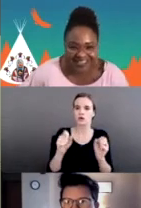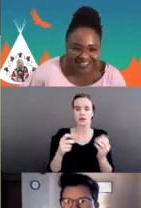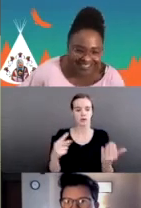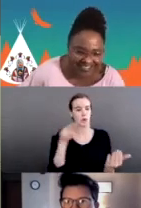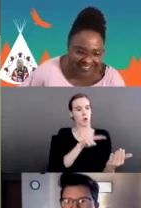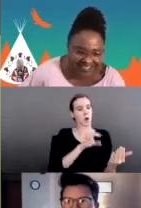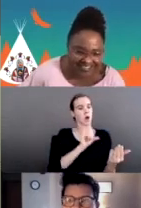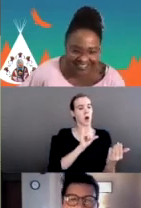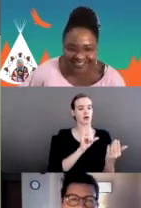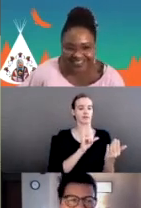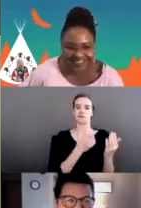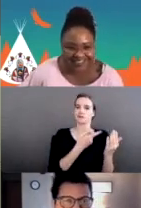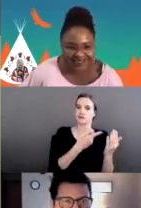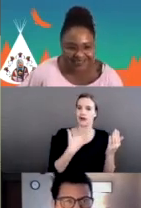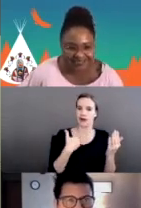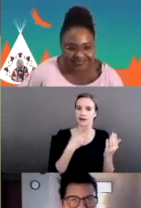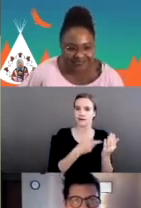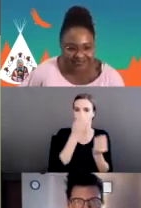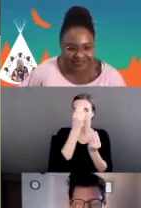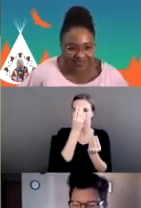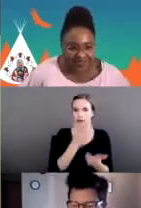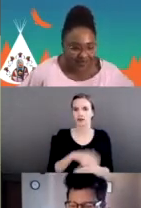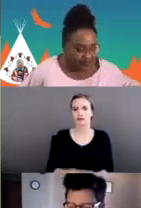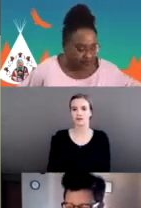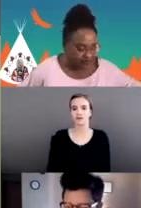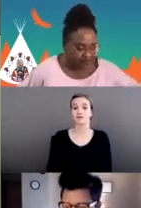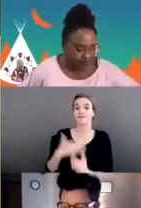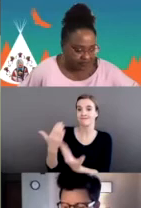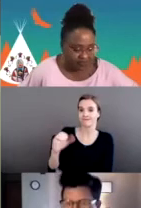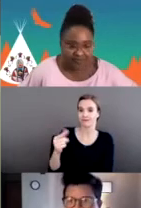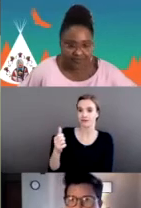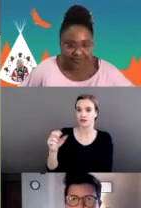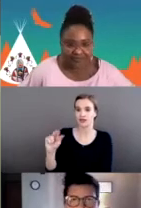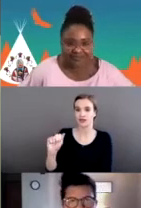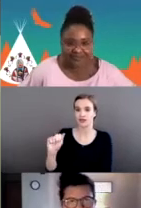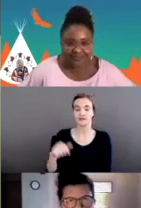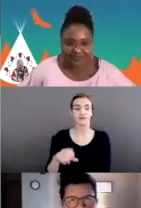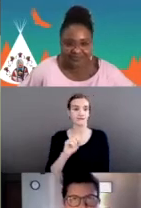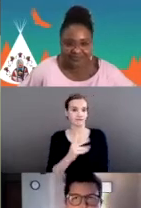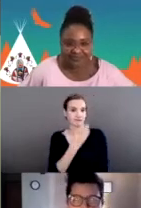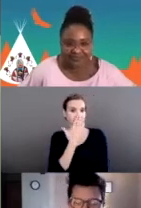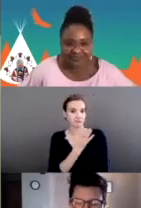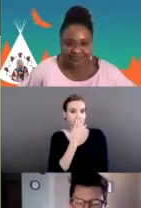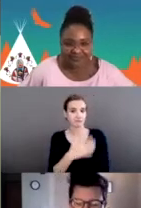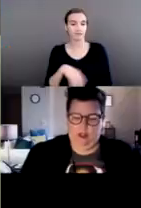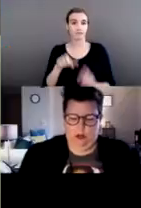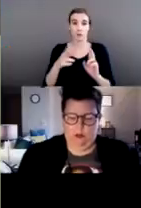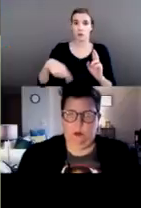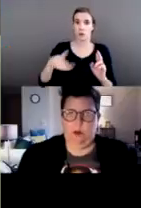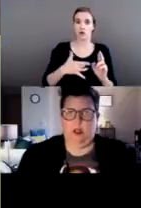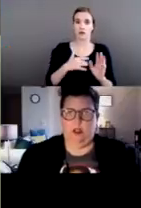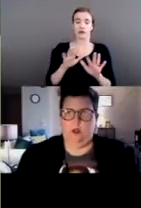Sheena. All right, thank you for that. Hopefully everybody, like she said, is recentered as